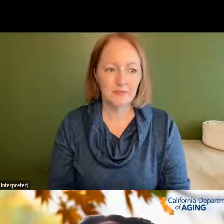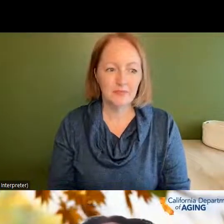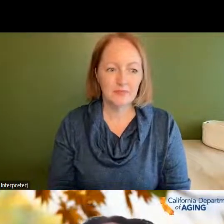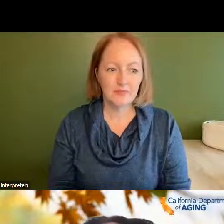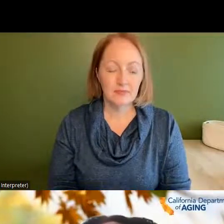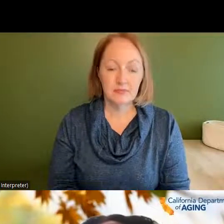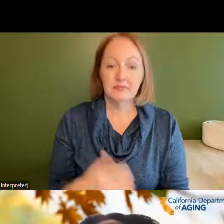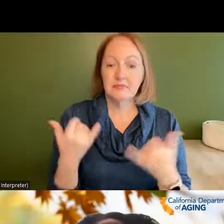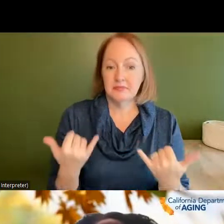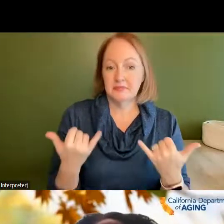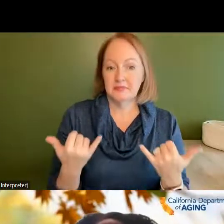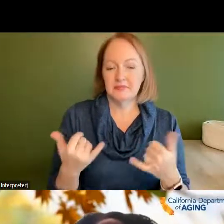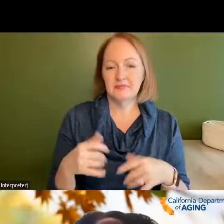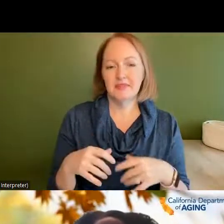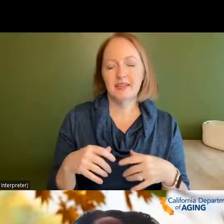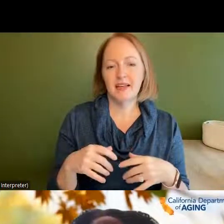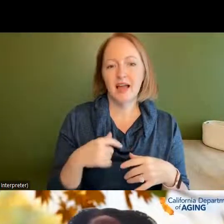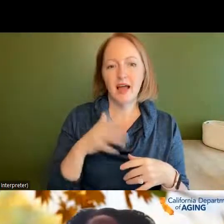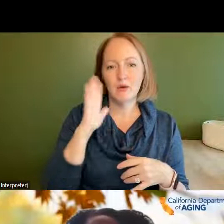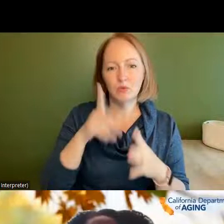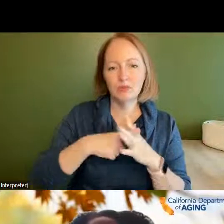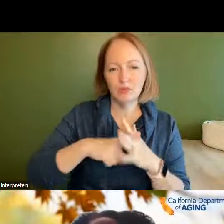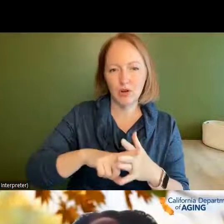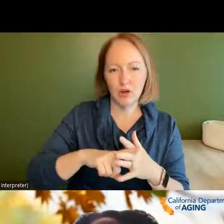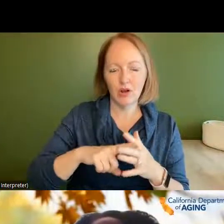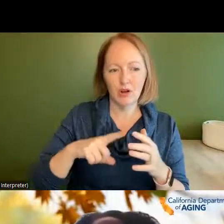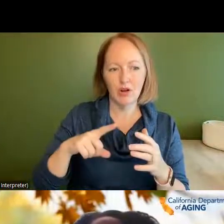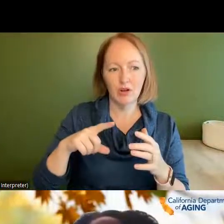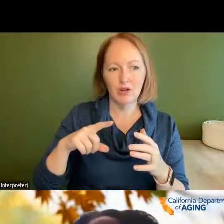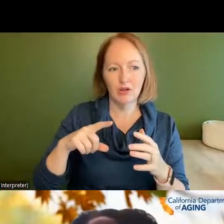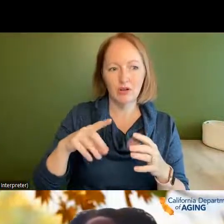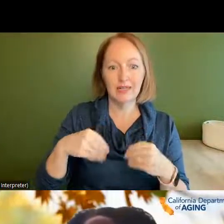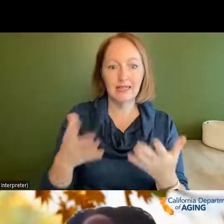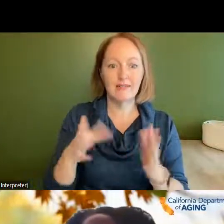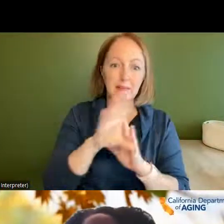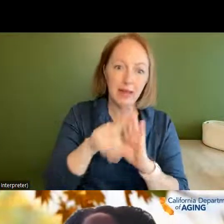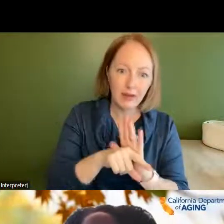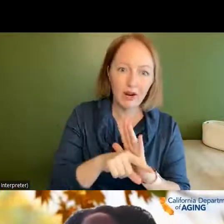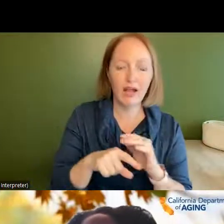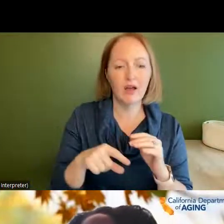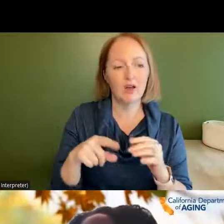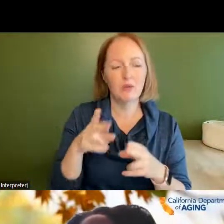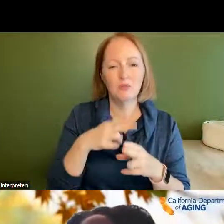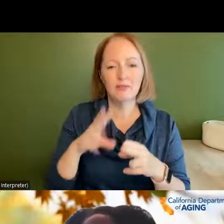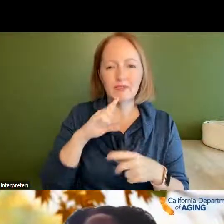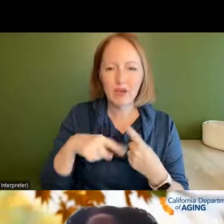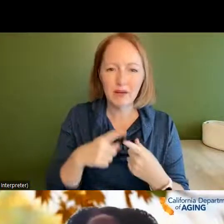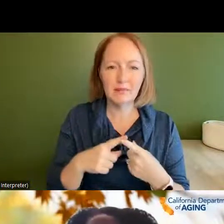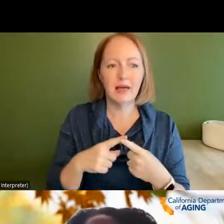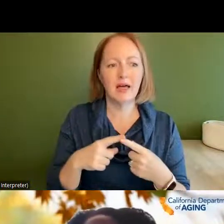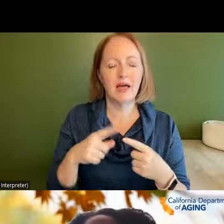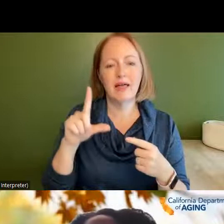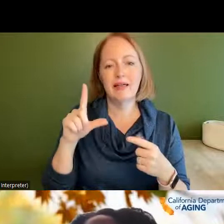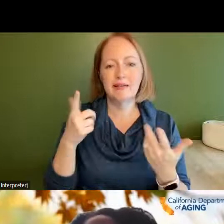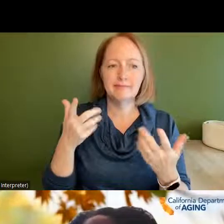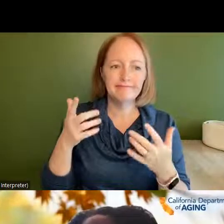So today, I'm going to start by giving some background, just briefly talking about the